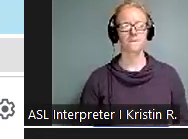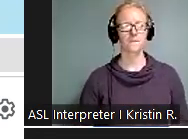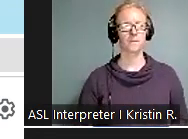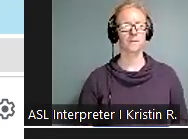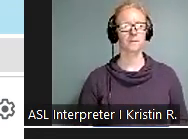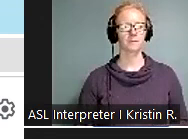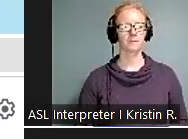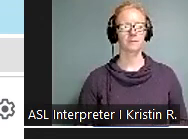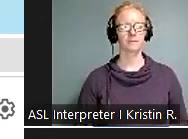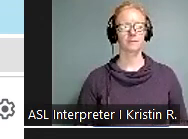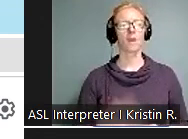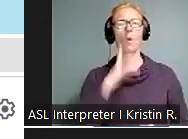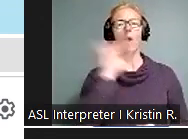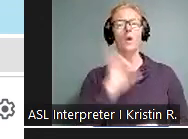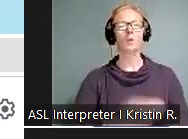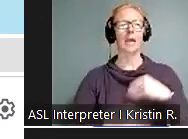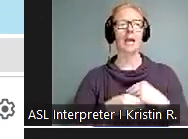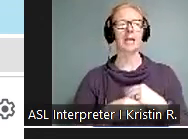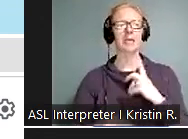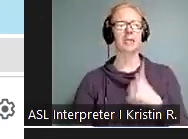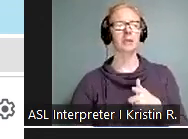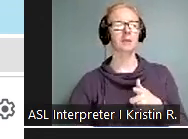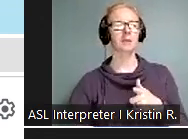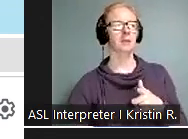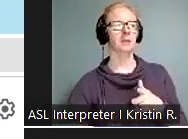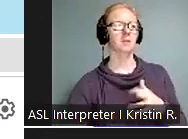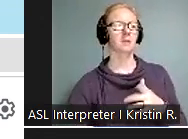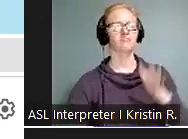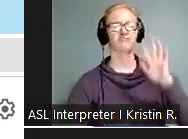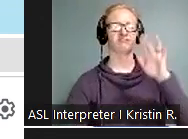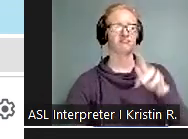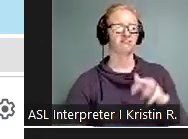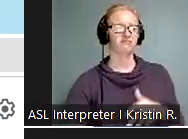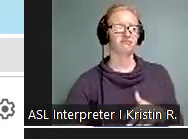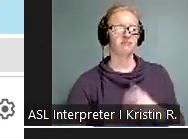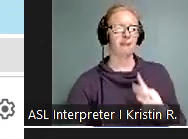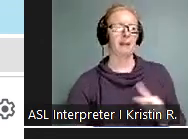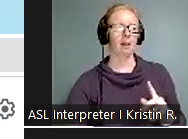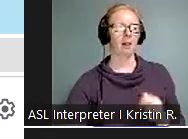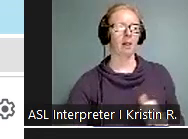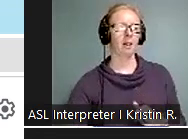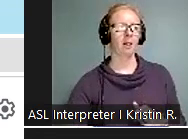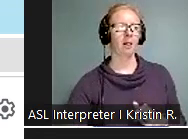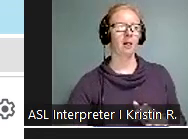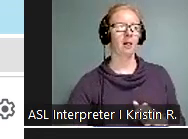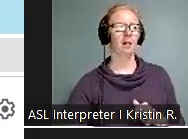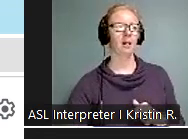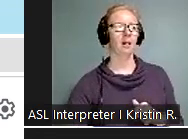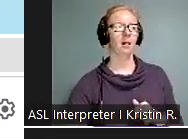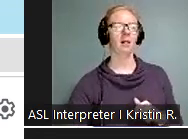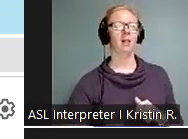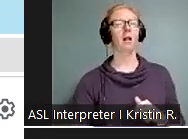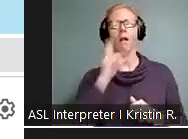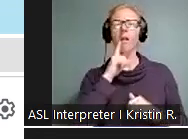And I also put on here, let's say, you know, we're down the line and folks are going through these resource pages and